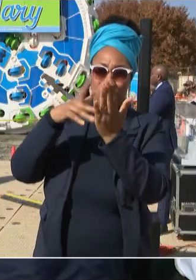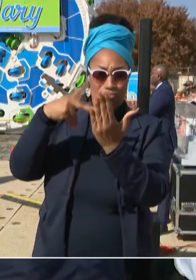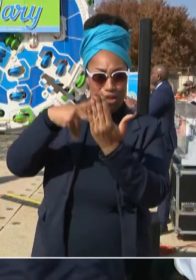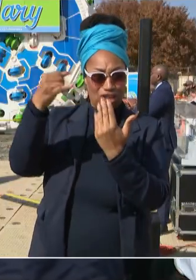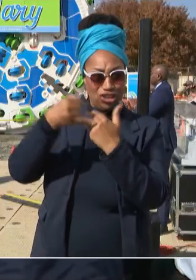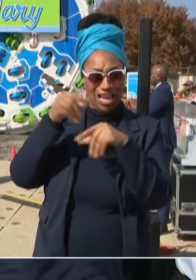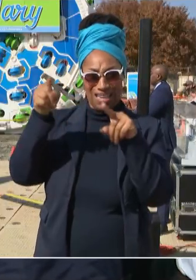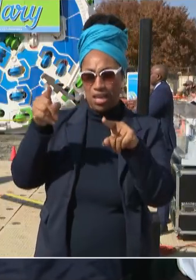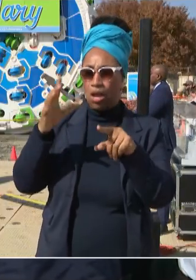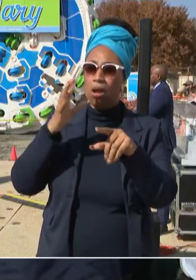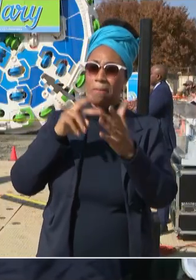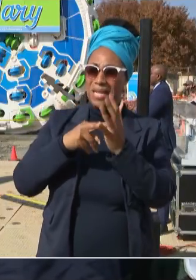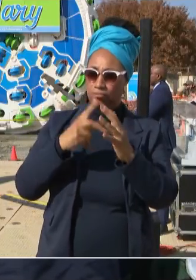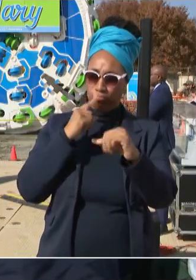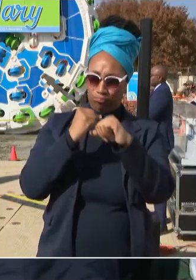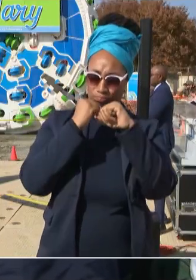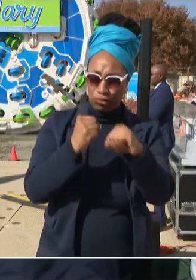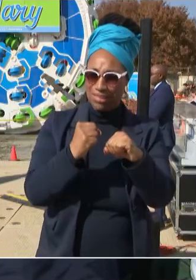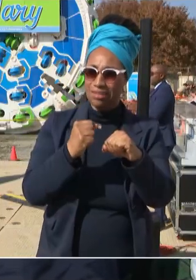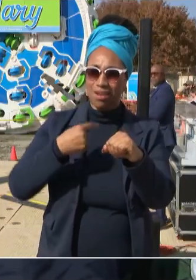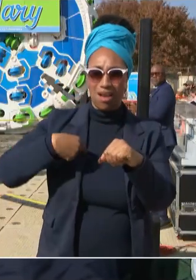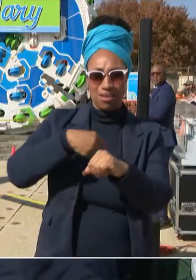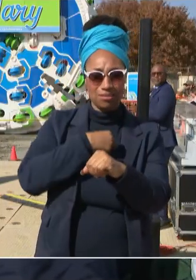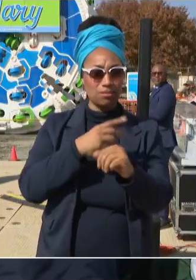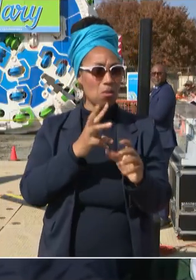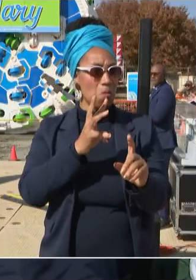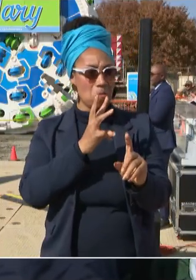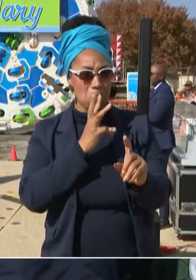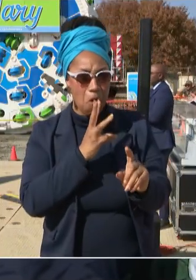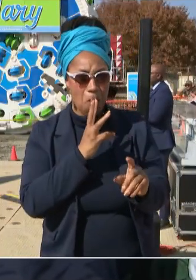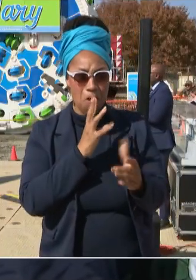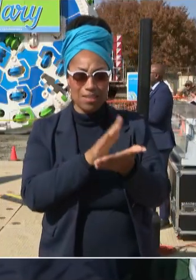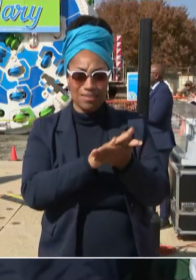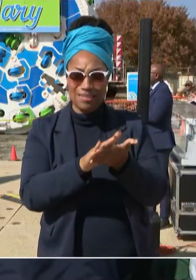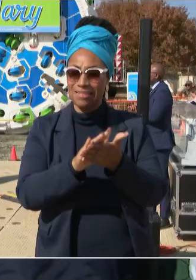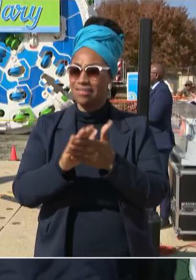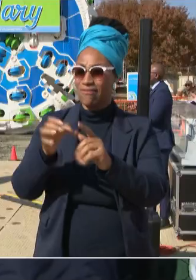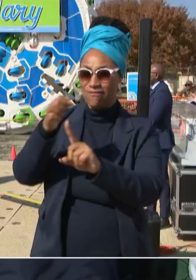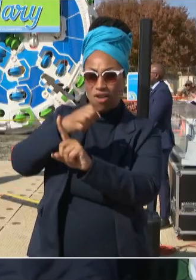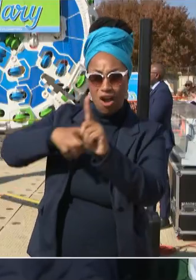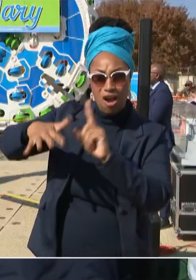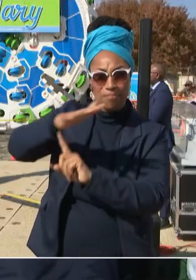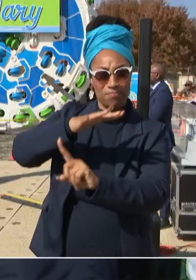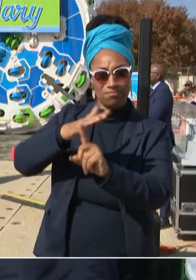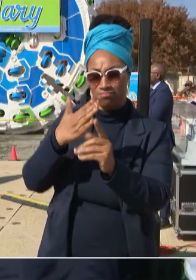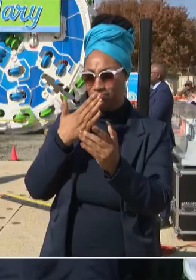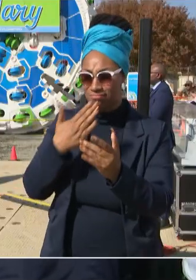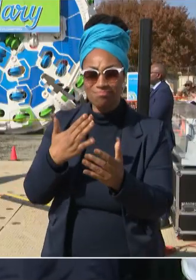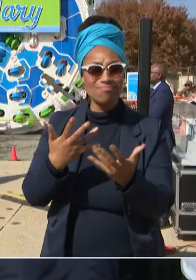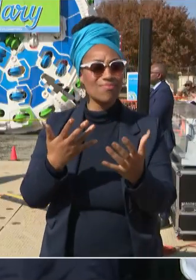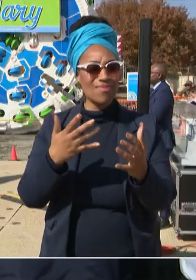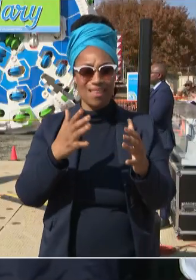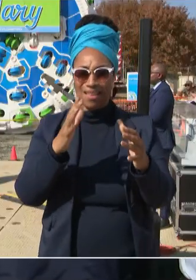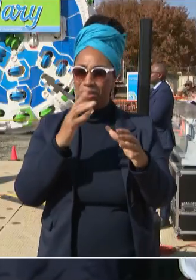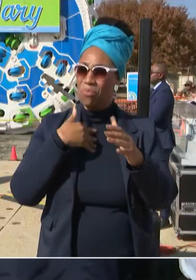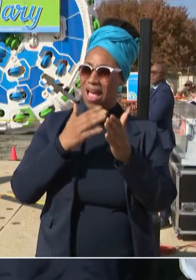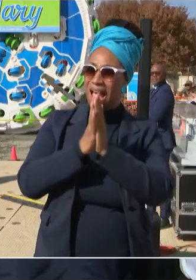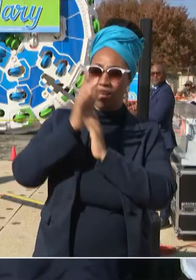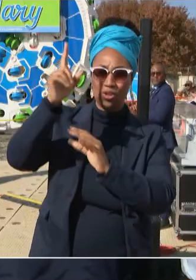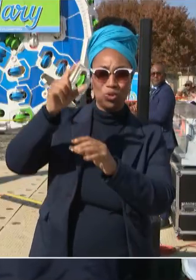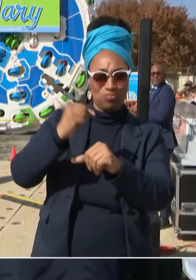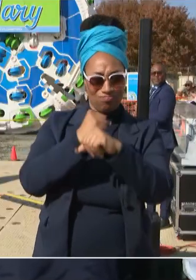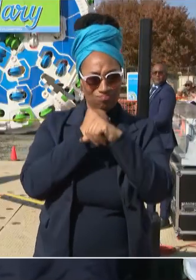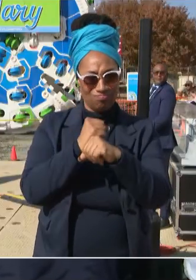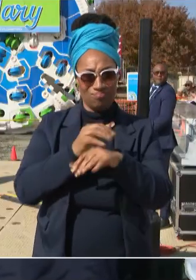our environment, and our community for generations to come. We ask your blessings upon this work site, upon